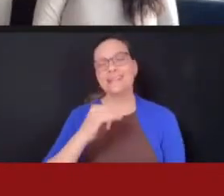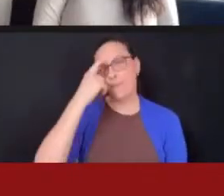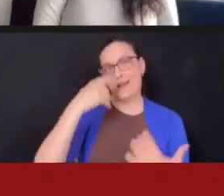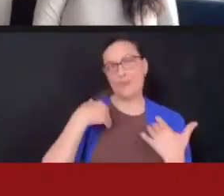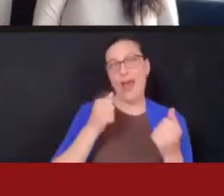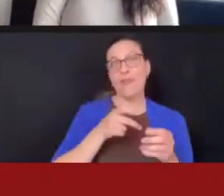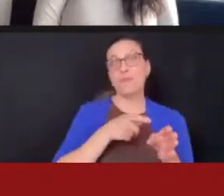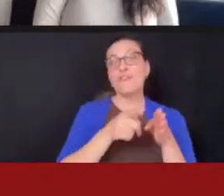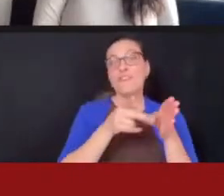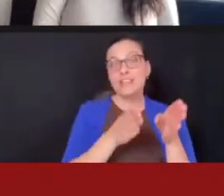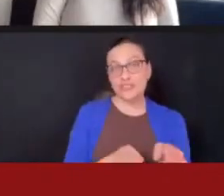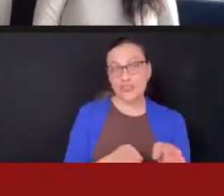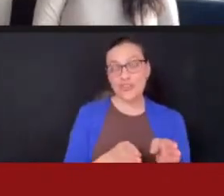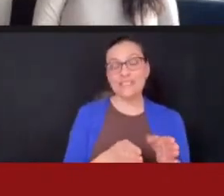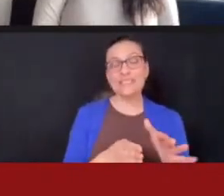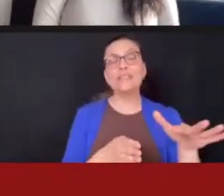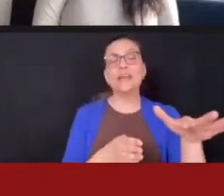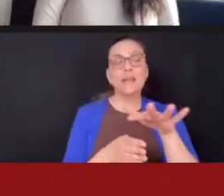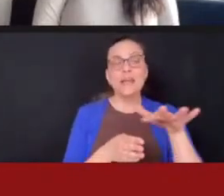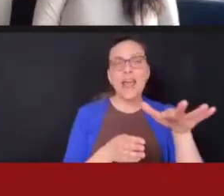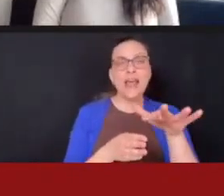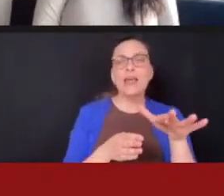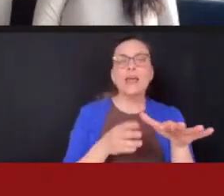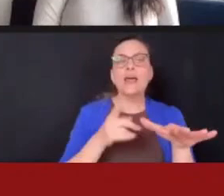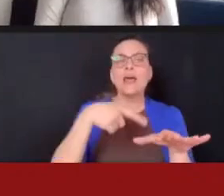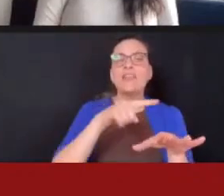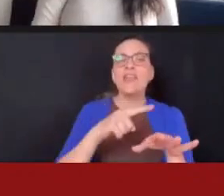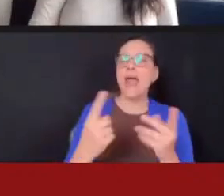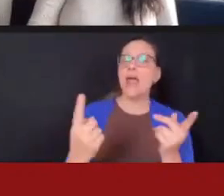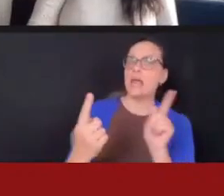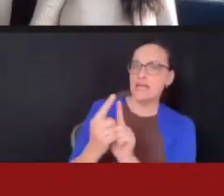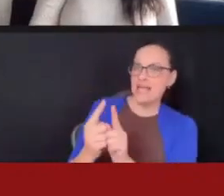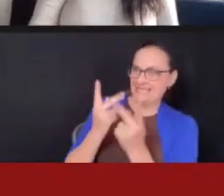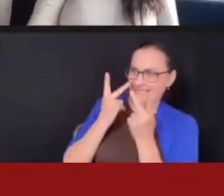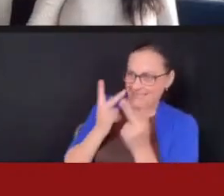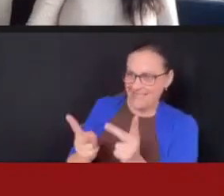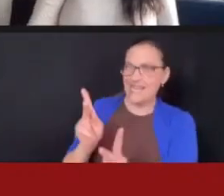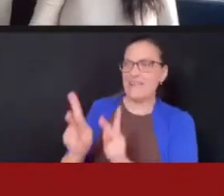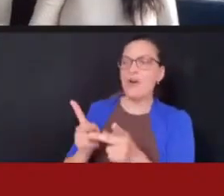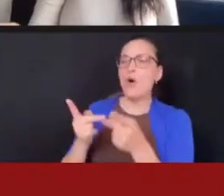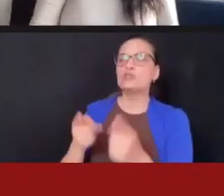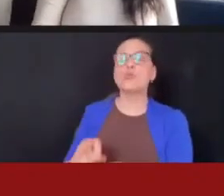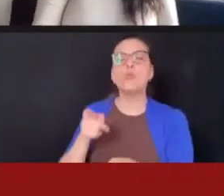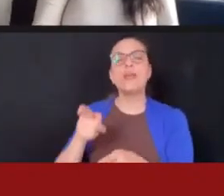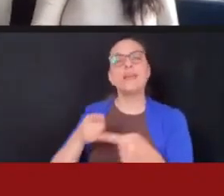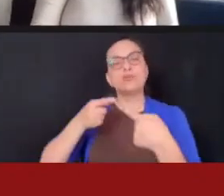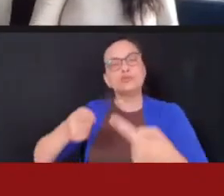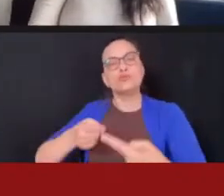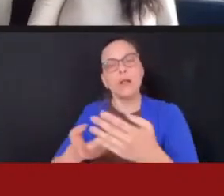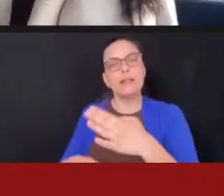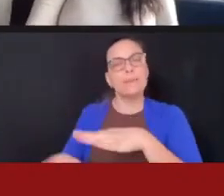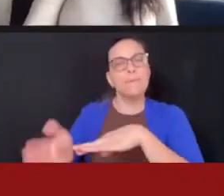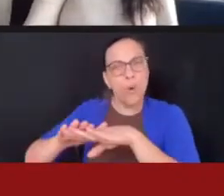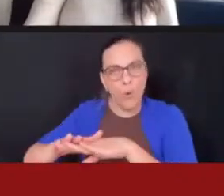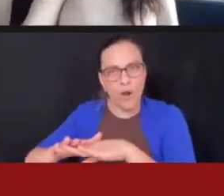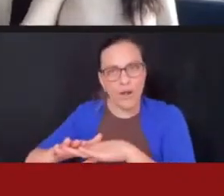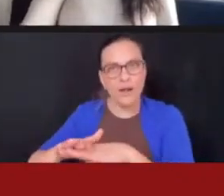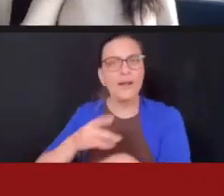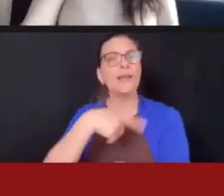professionals see folks when they're struggling more, and they're more likely to see folks who